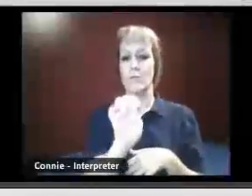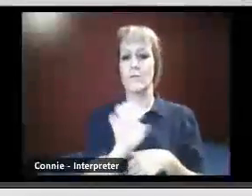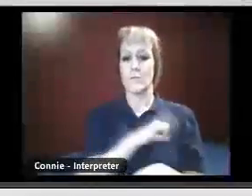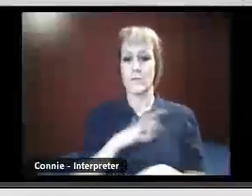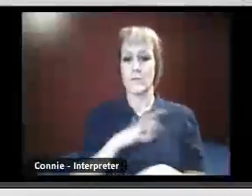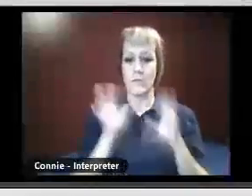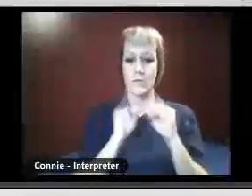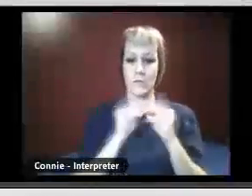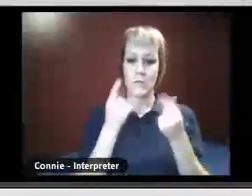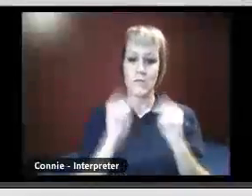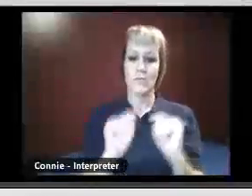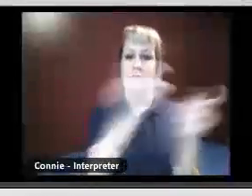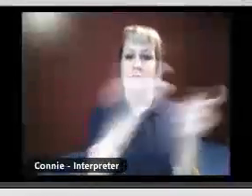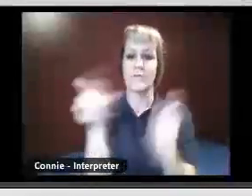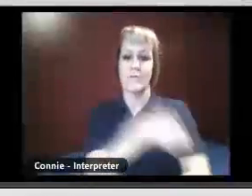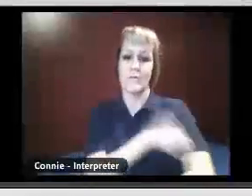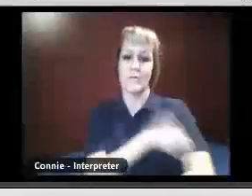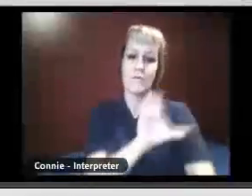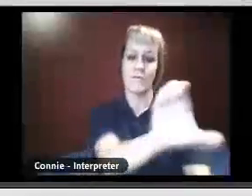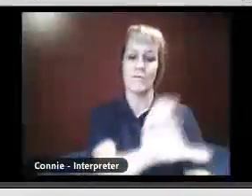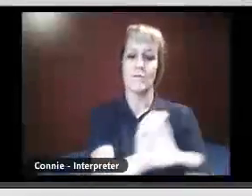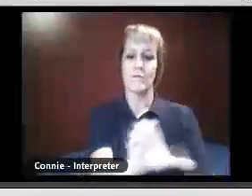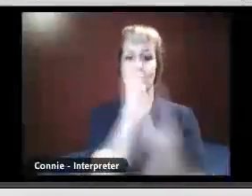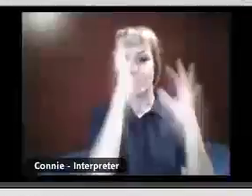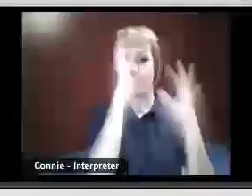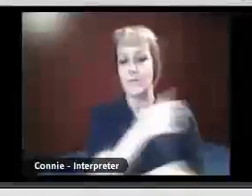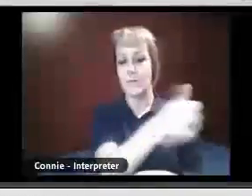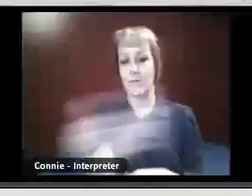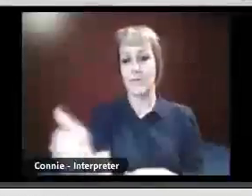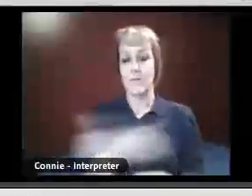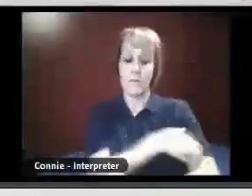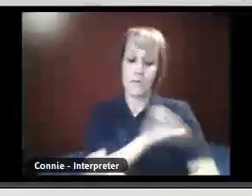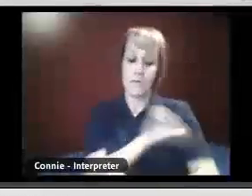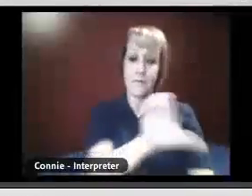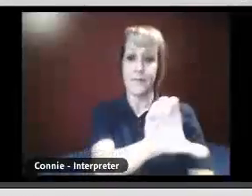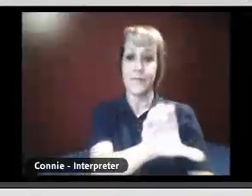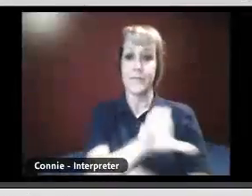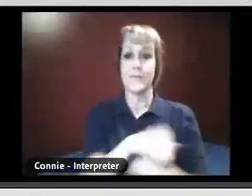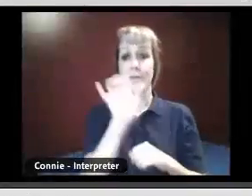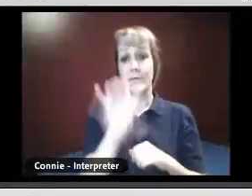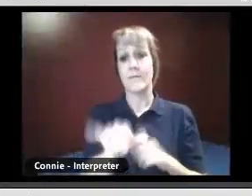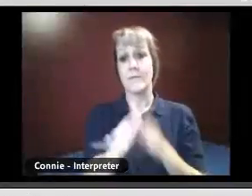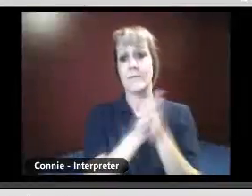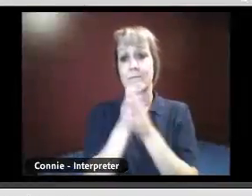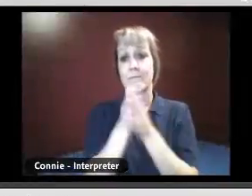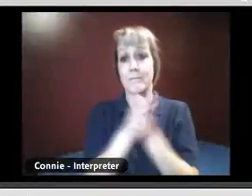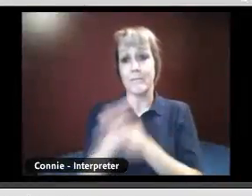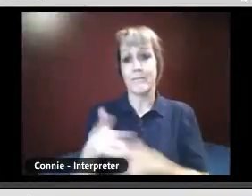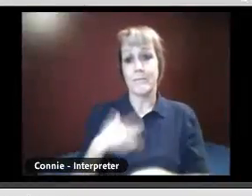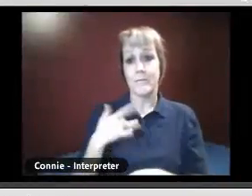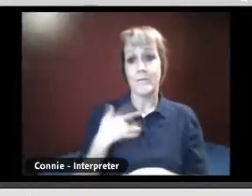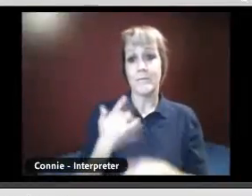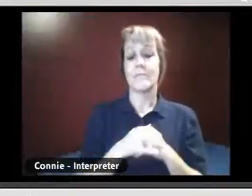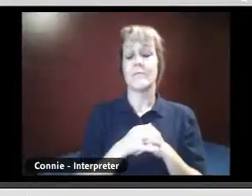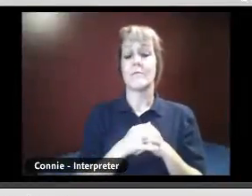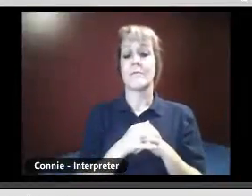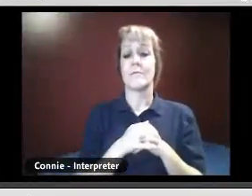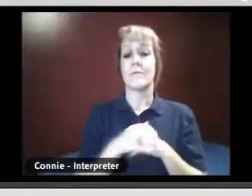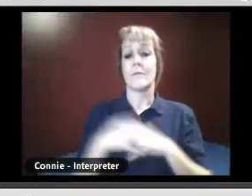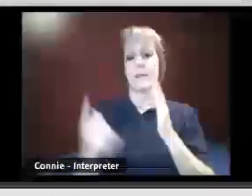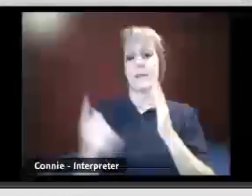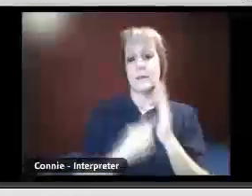to give them more power to make decisions. Empowerment is very motivational. And sometimes,